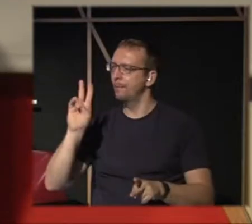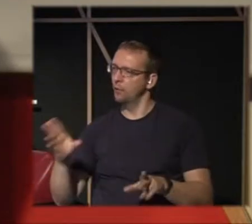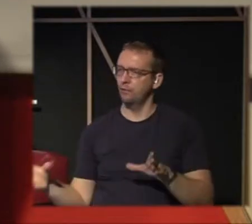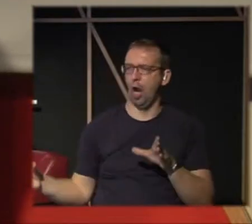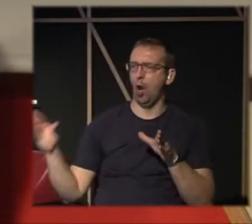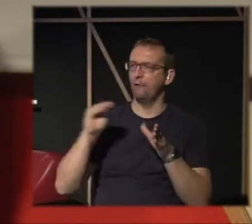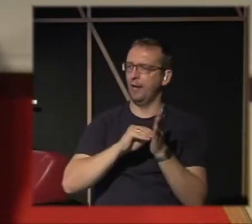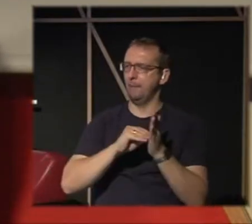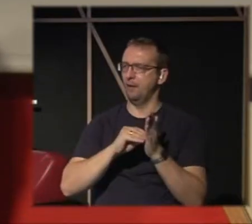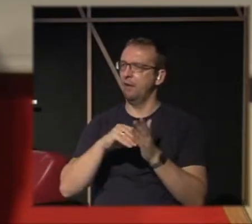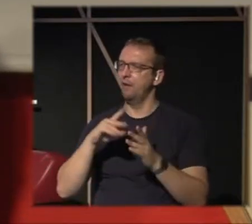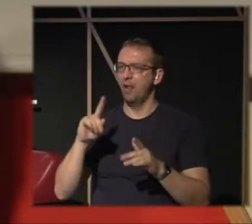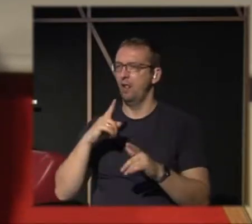Germany.